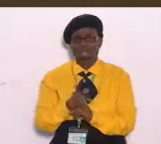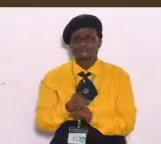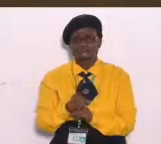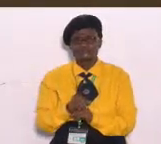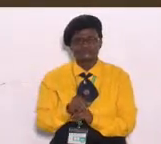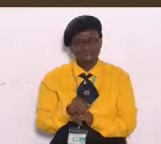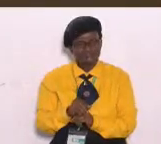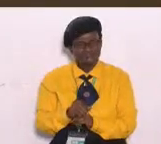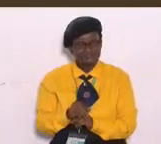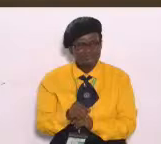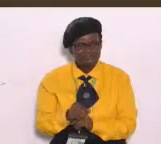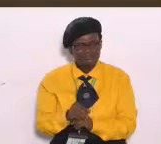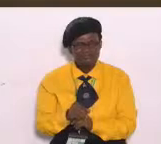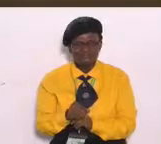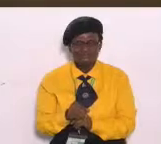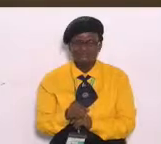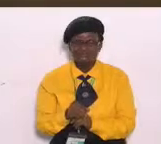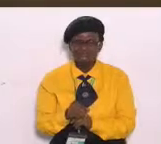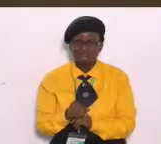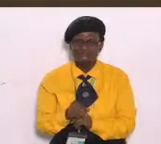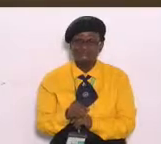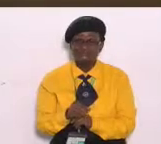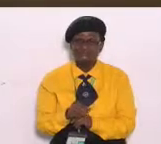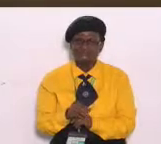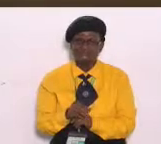How do I please him?